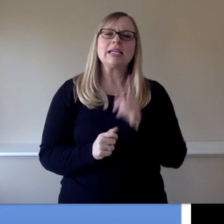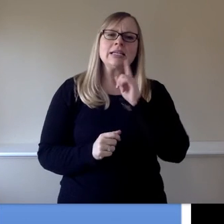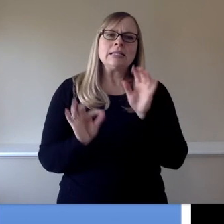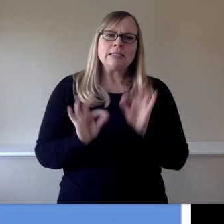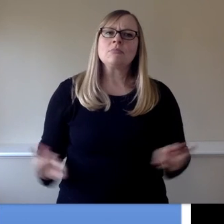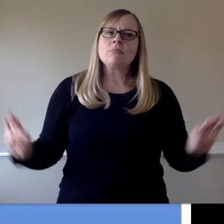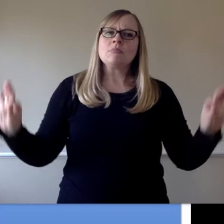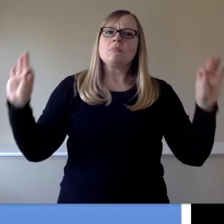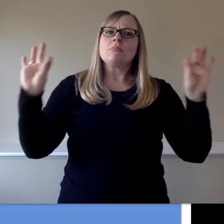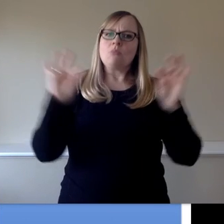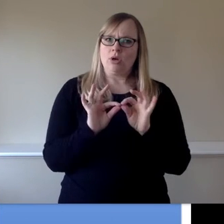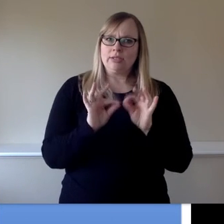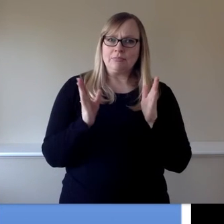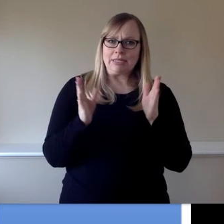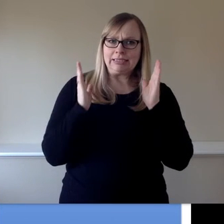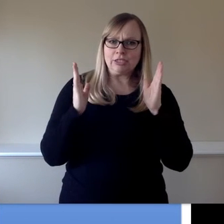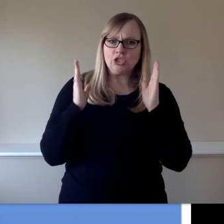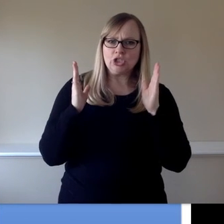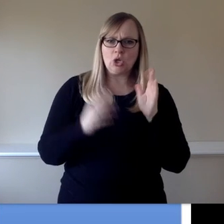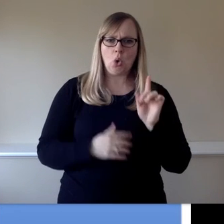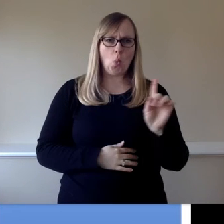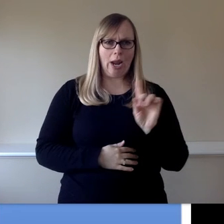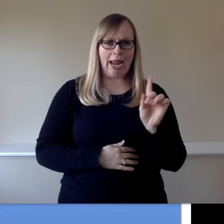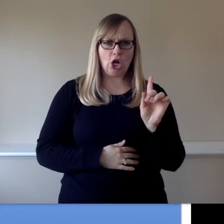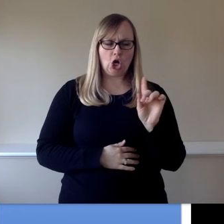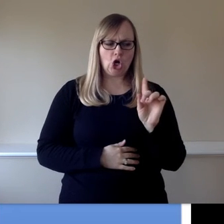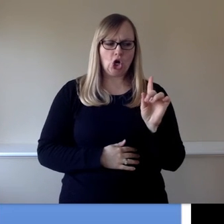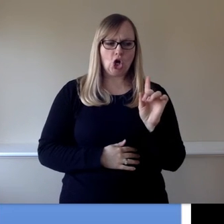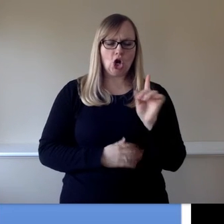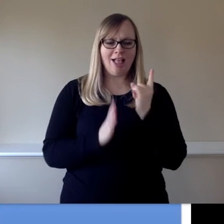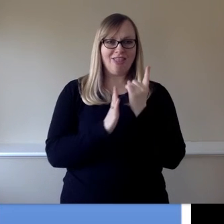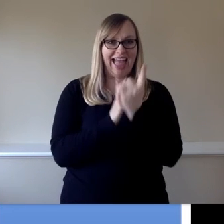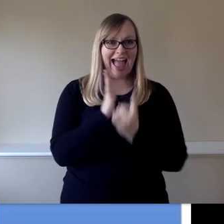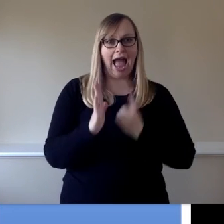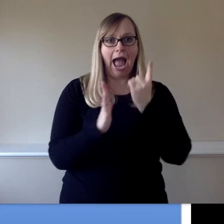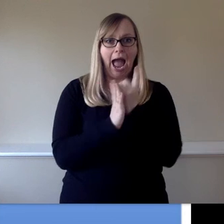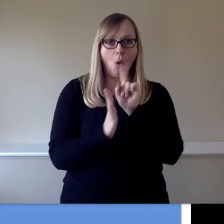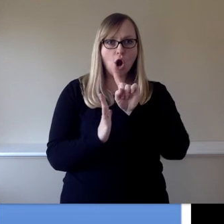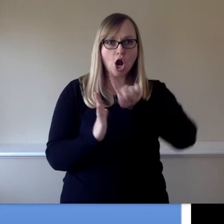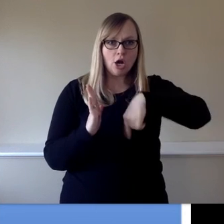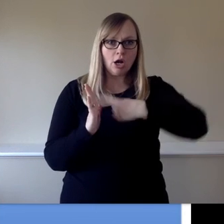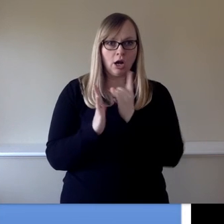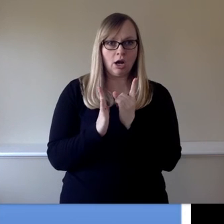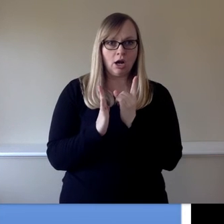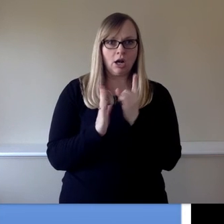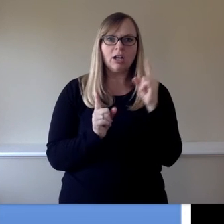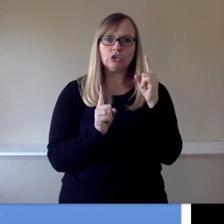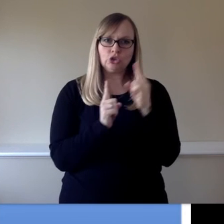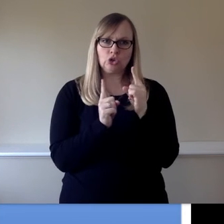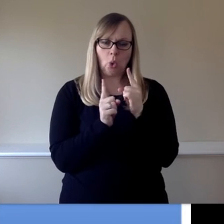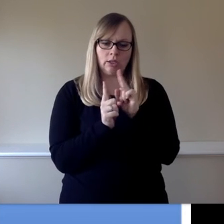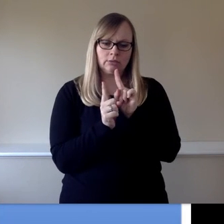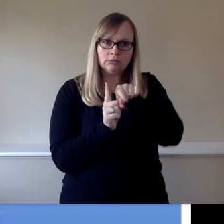It is very important to pay attention to where the hour hand is, or the shorthand.